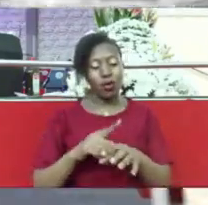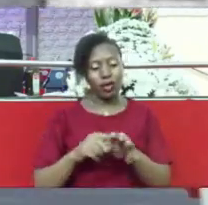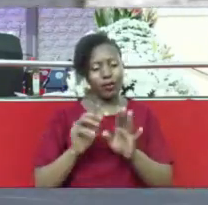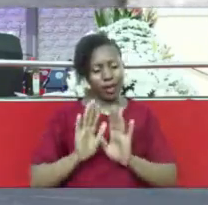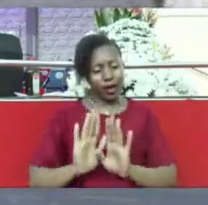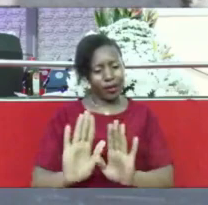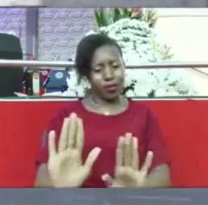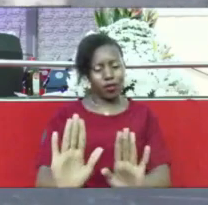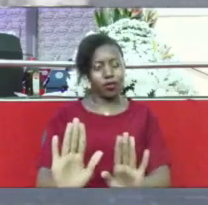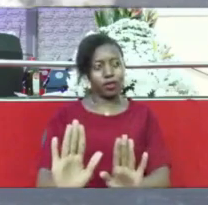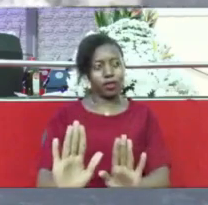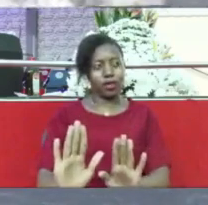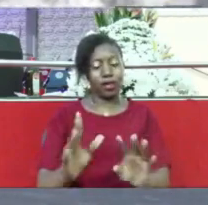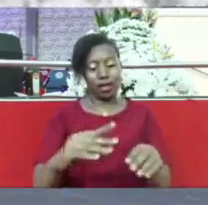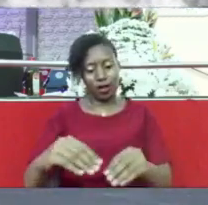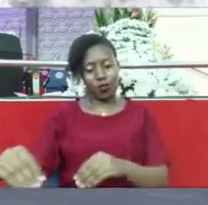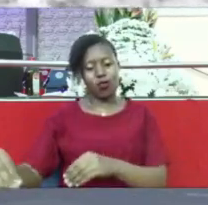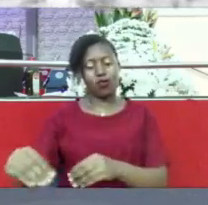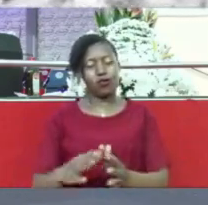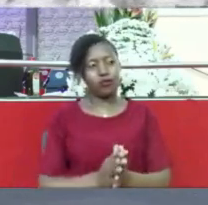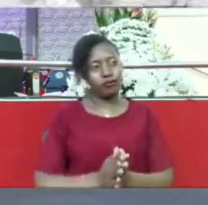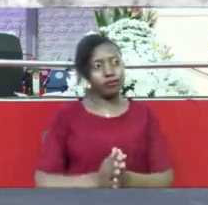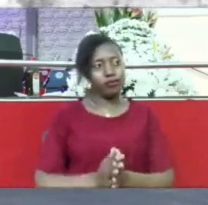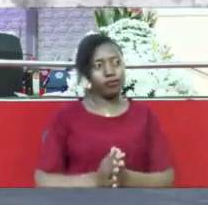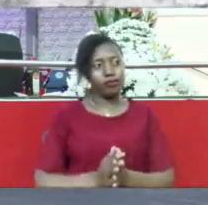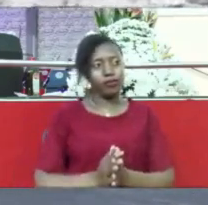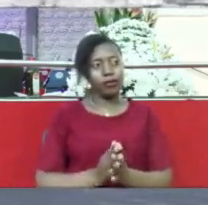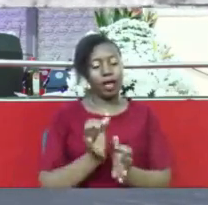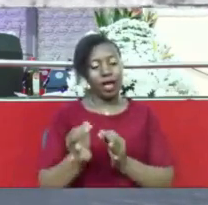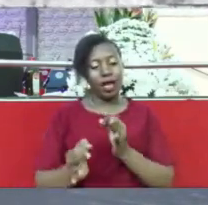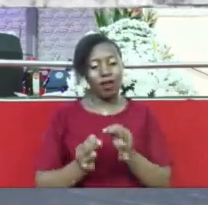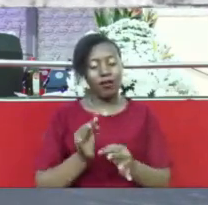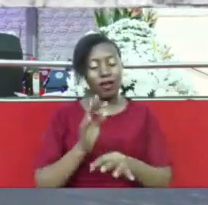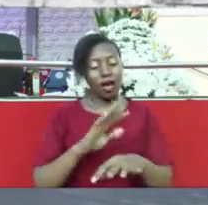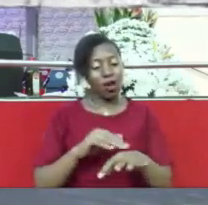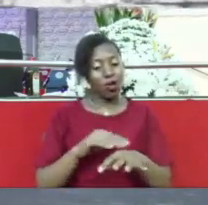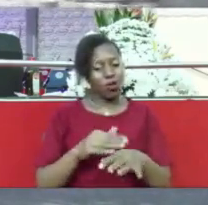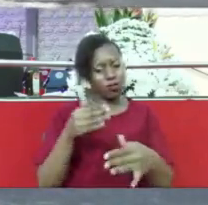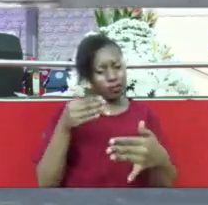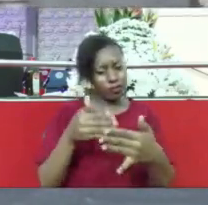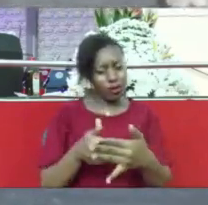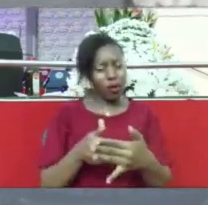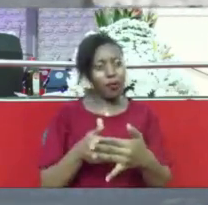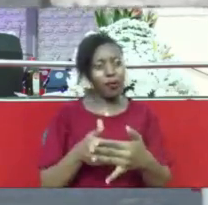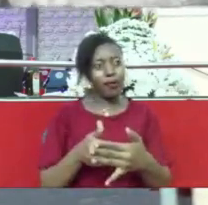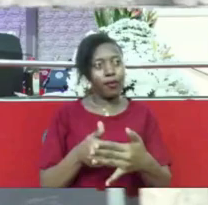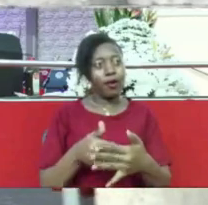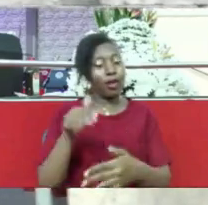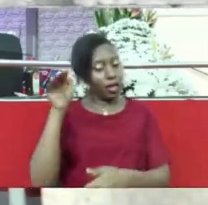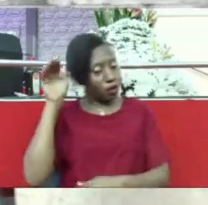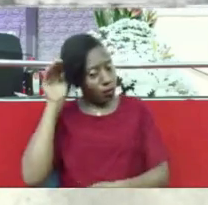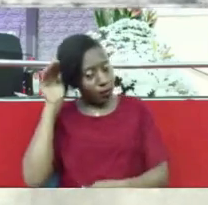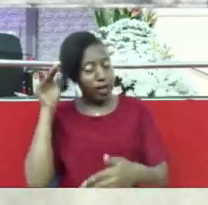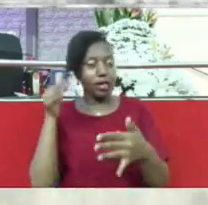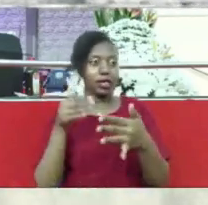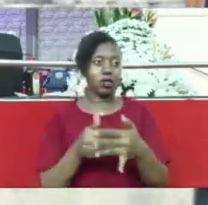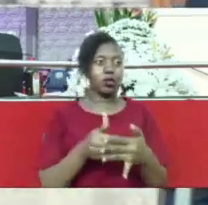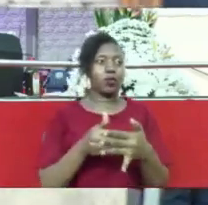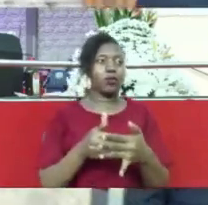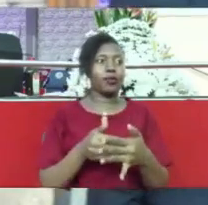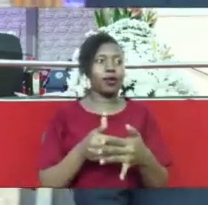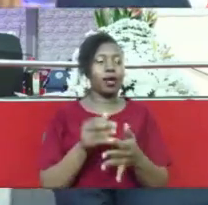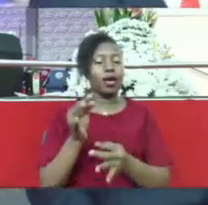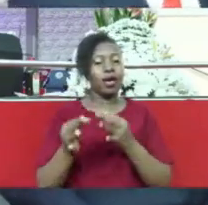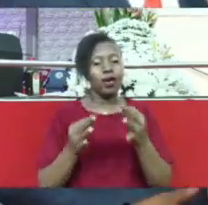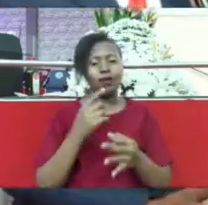Wanaposukumwa they move. Wanasonga. If they are told to stop. Wakiambiwa simama they stop. Wanasimamishwa tu. If they are told to